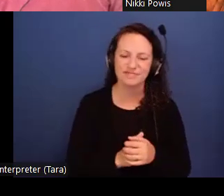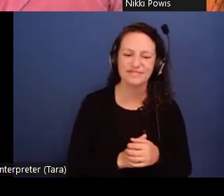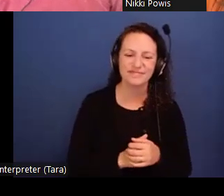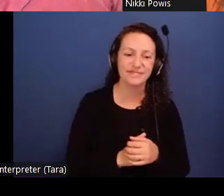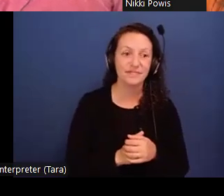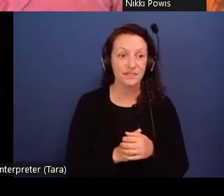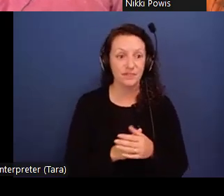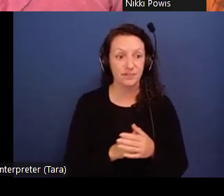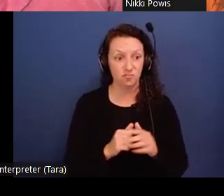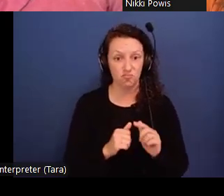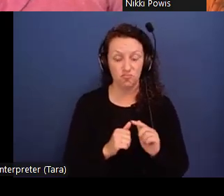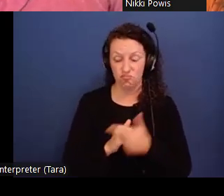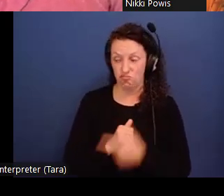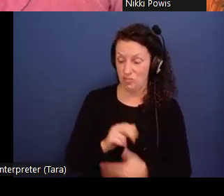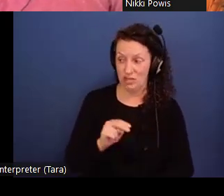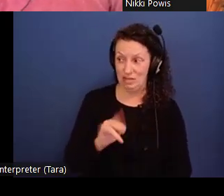Nikki?